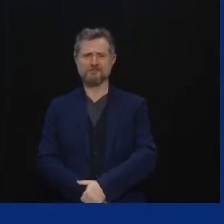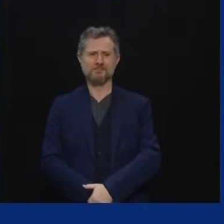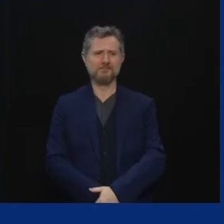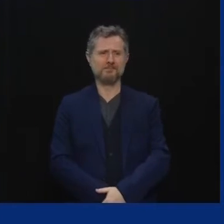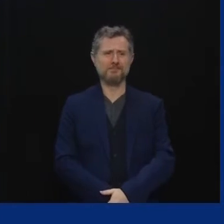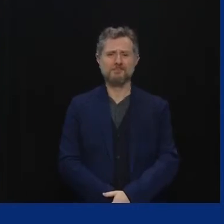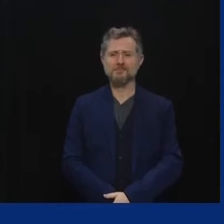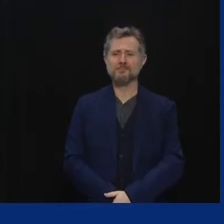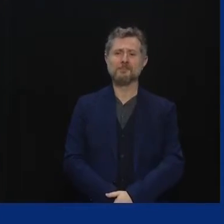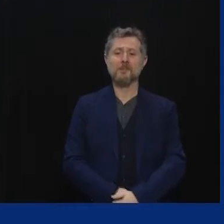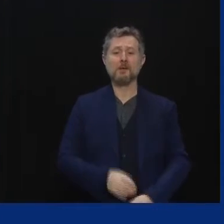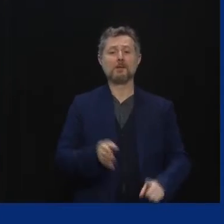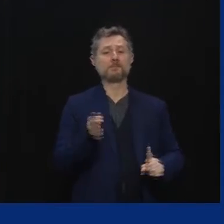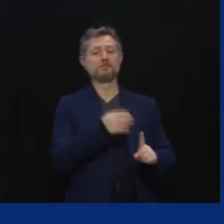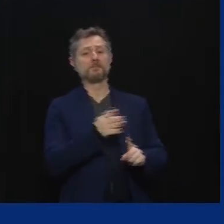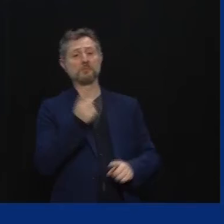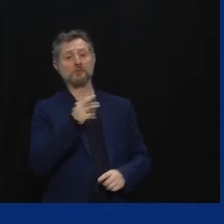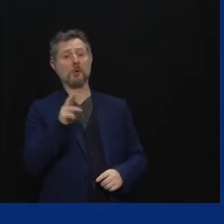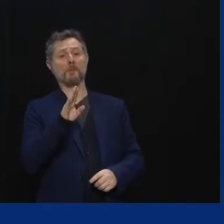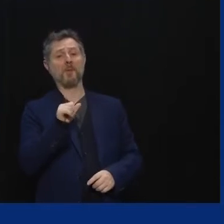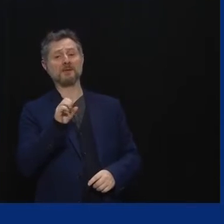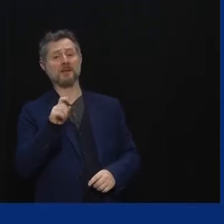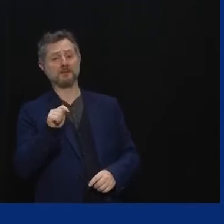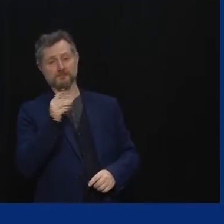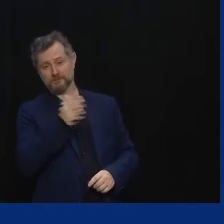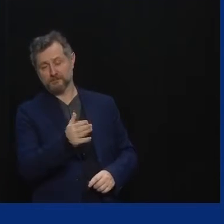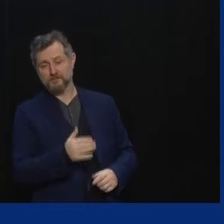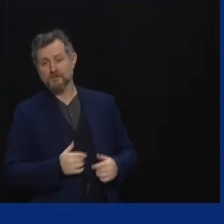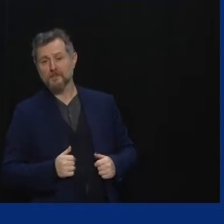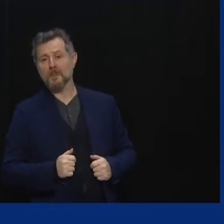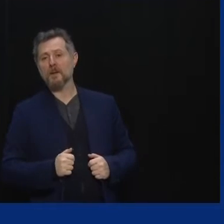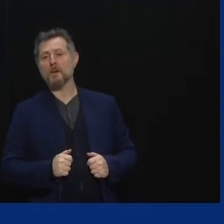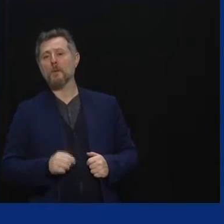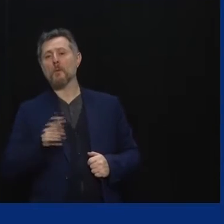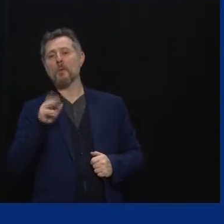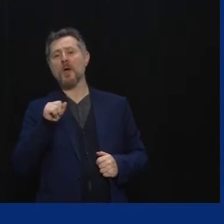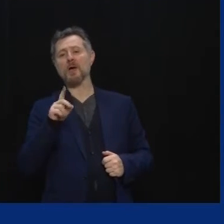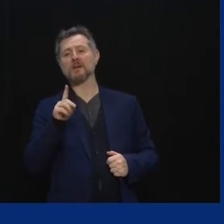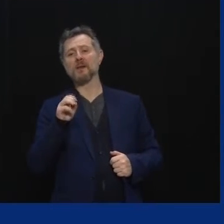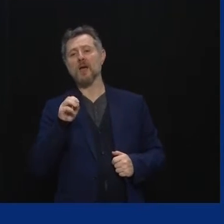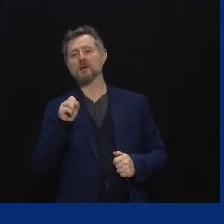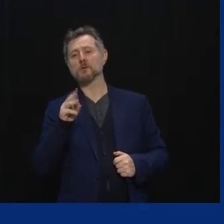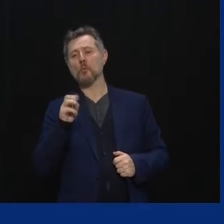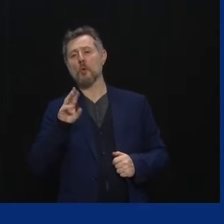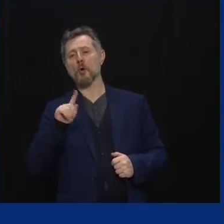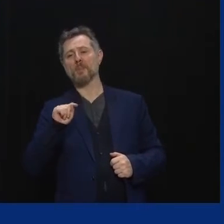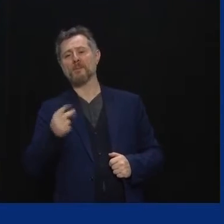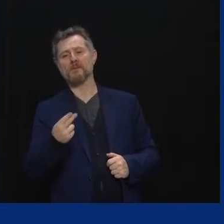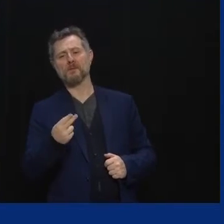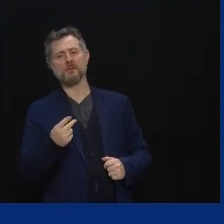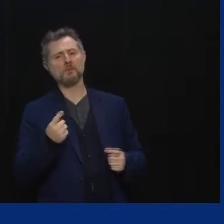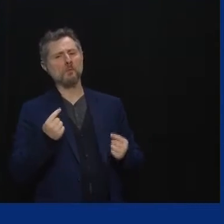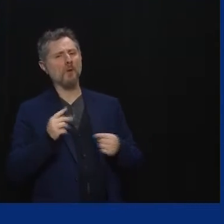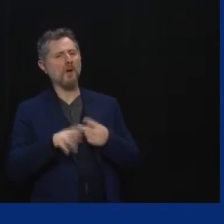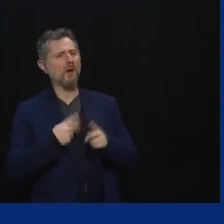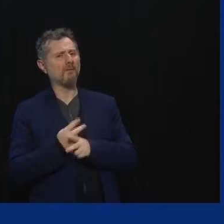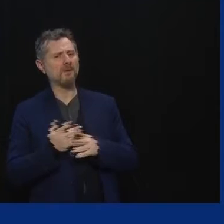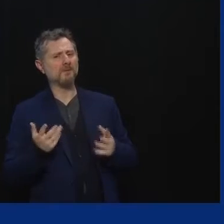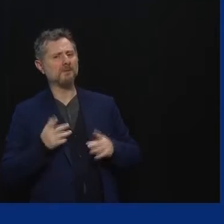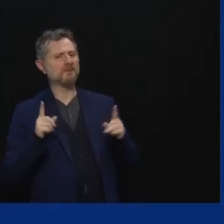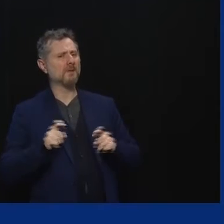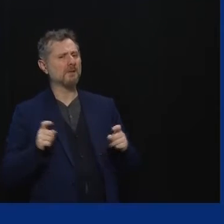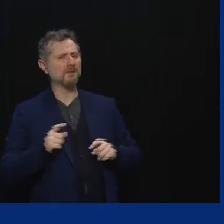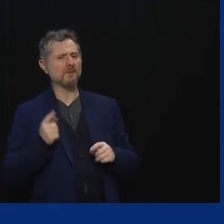what kind of testing is happening at Wadsworth right now? Other states have already detected the Omicron variant. We have one of the premier public health labs in the